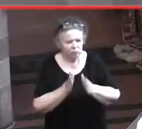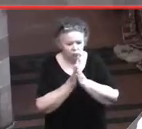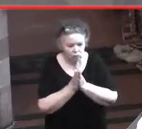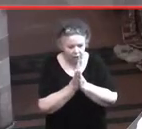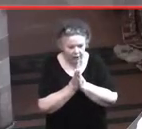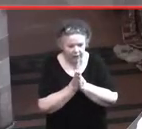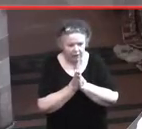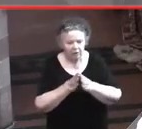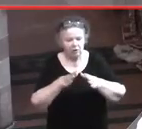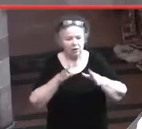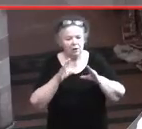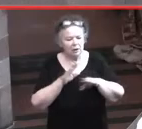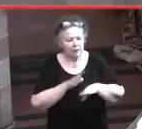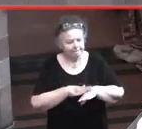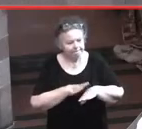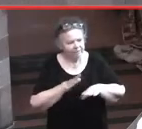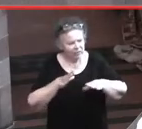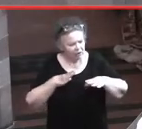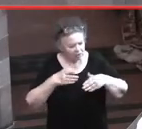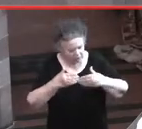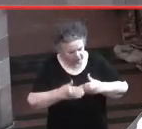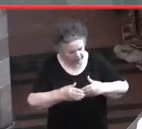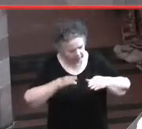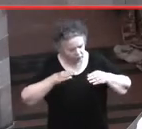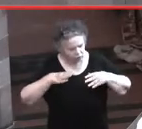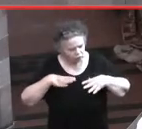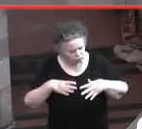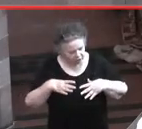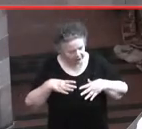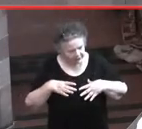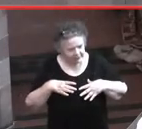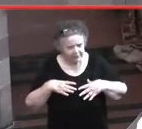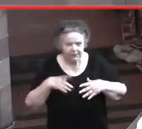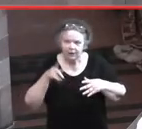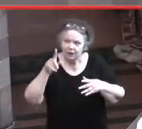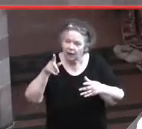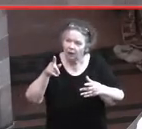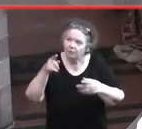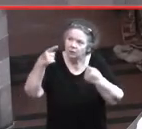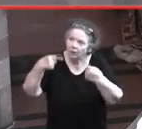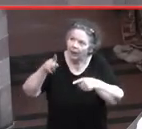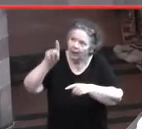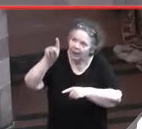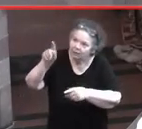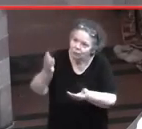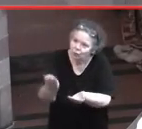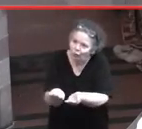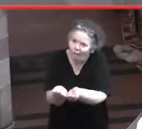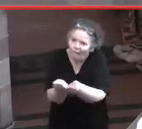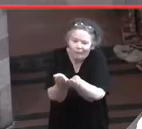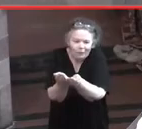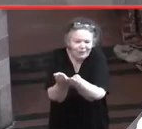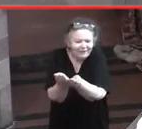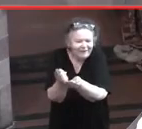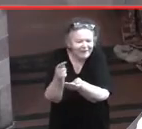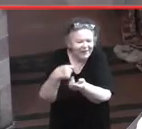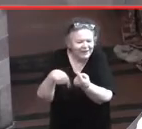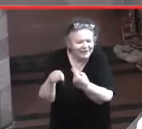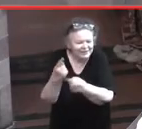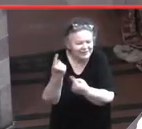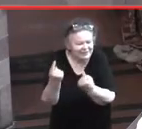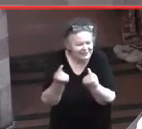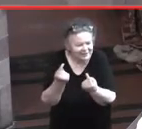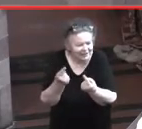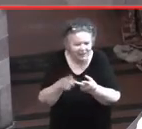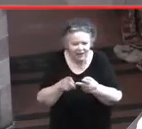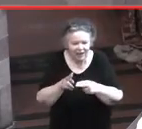time to rest, time to be held by the God who loves us. If not, we have